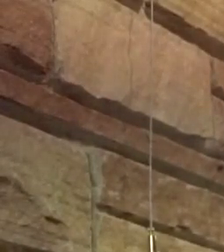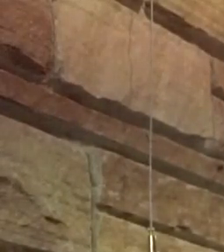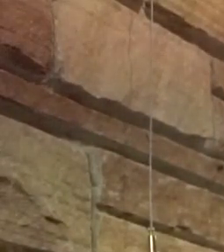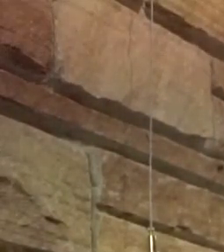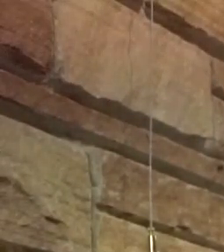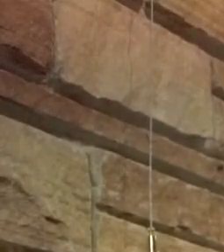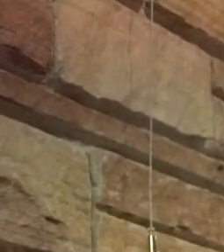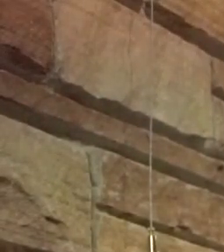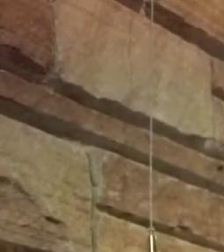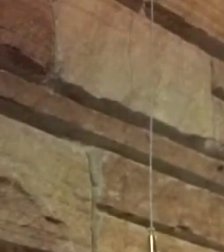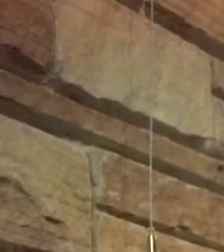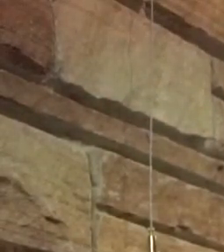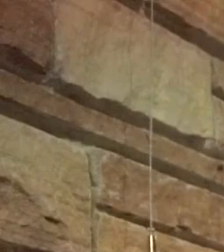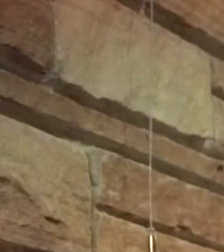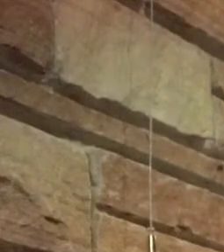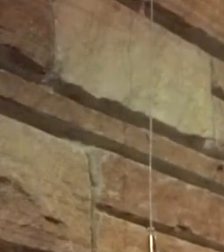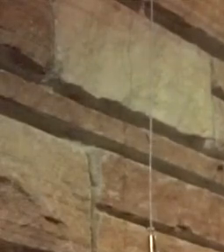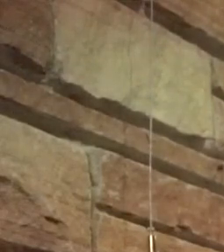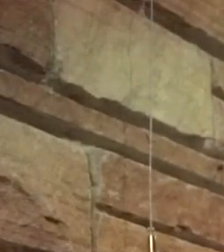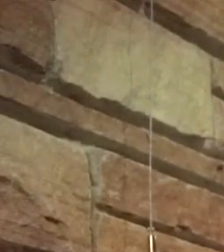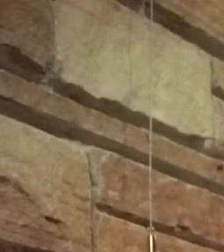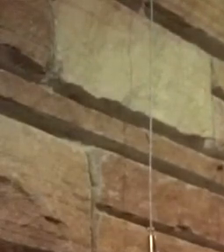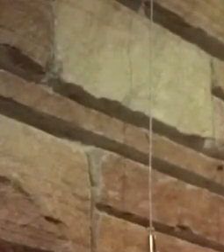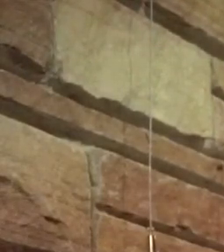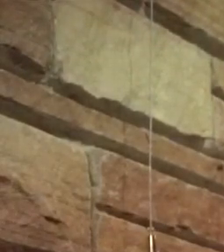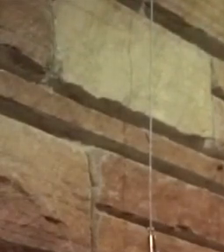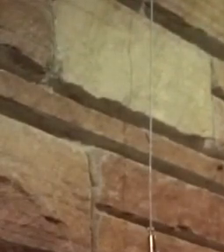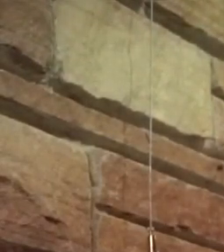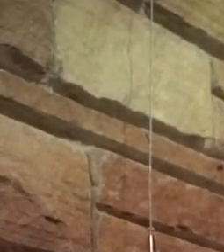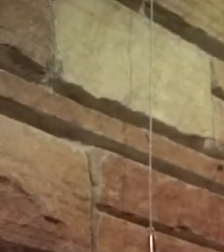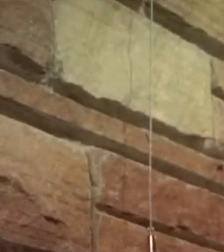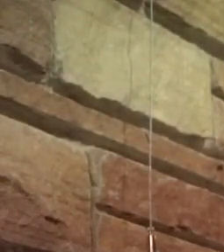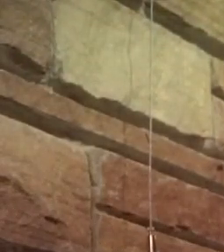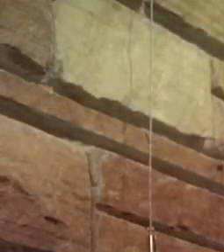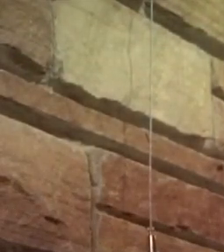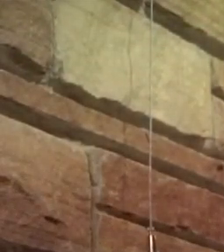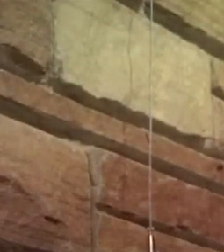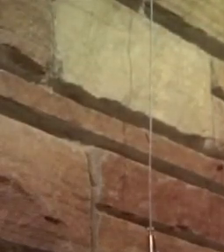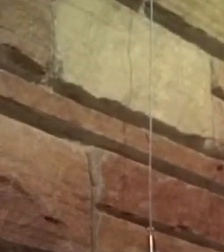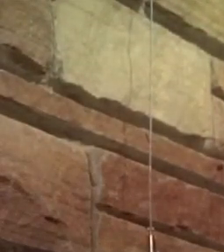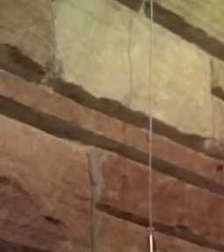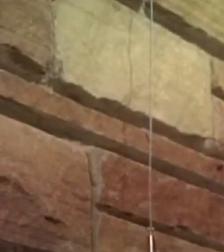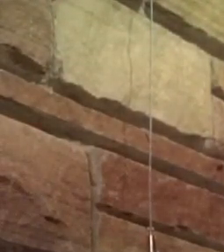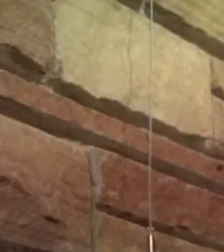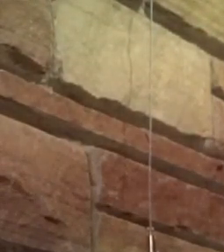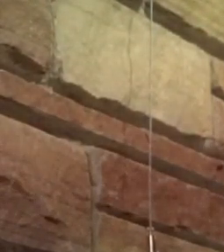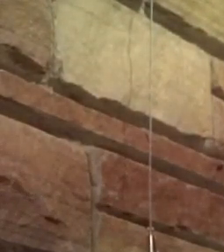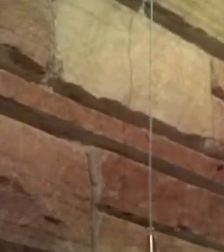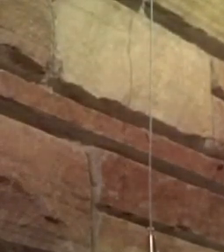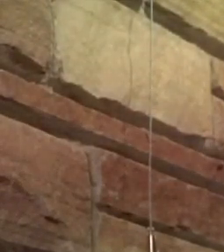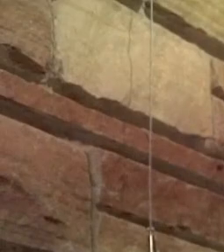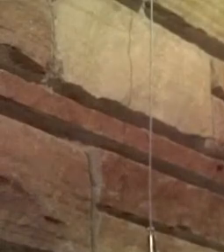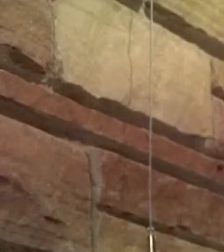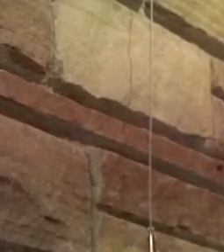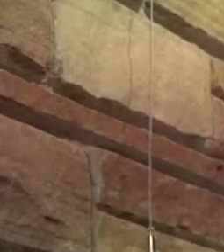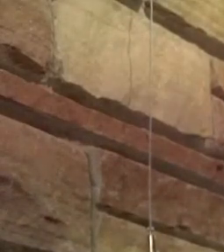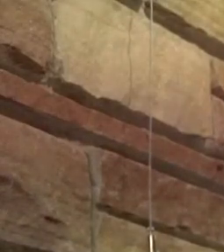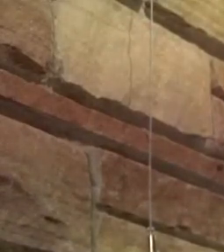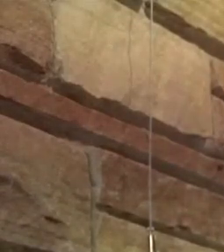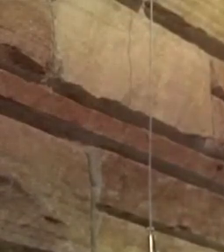say congratulations to all the graduates. I know you worked really, really hard. Yay for you. Some of it took a while,